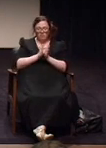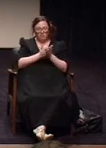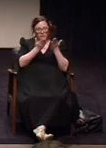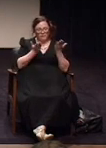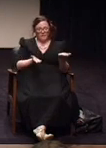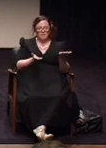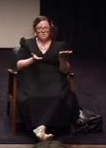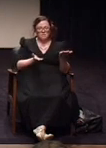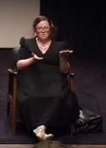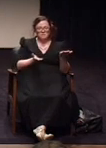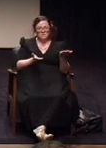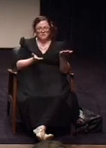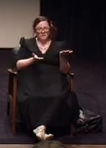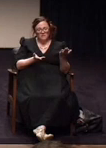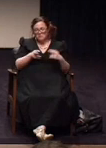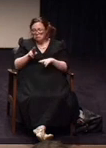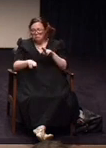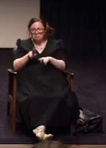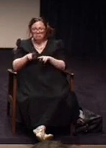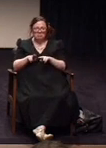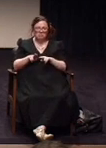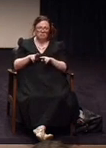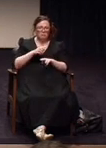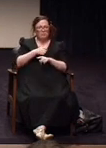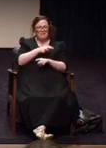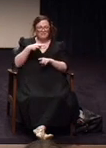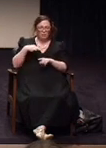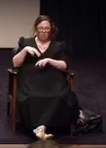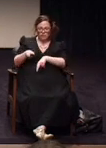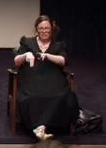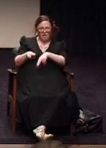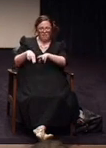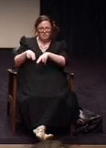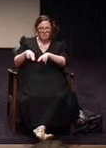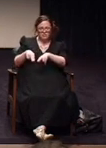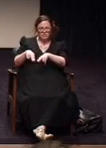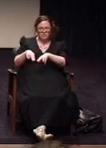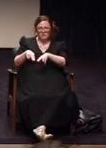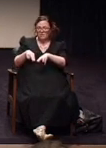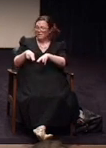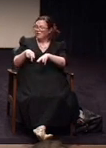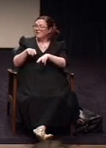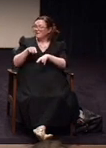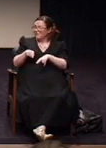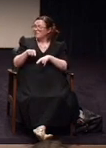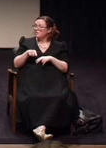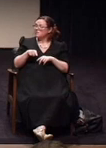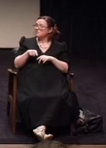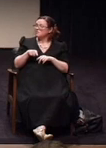do emergency medical triage. So this was 31